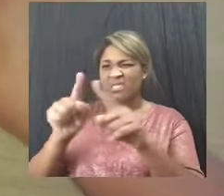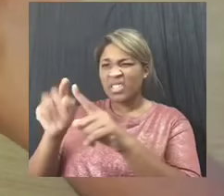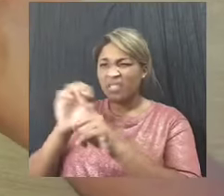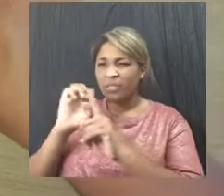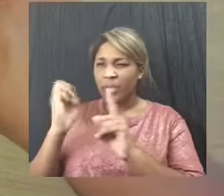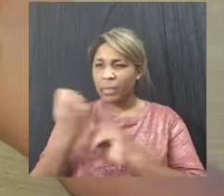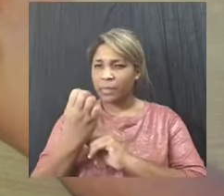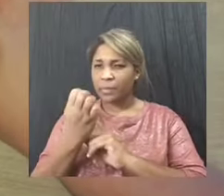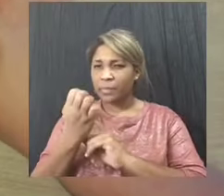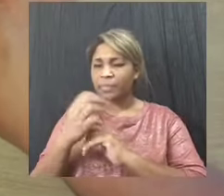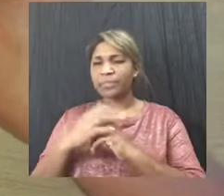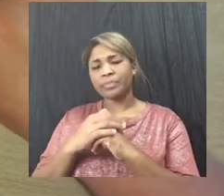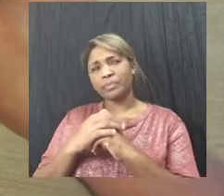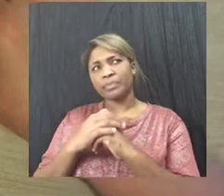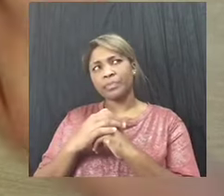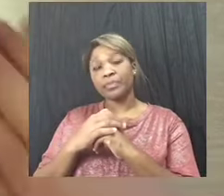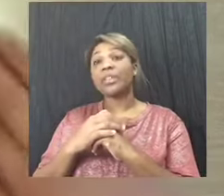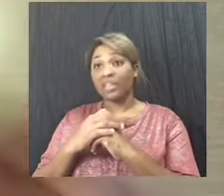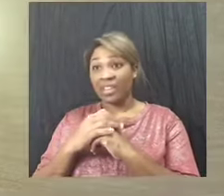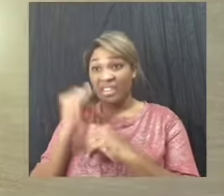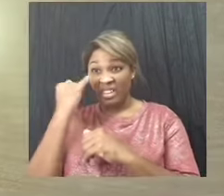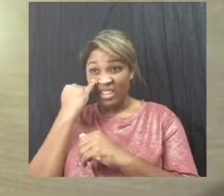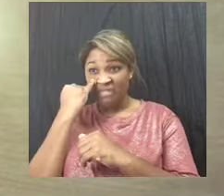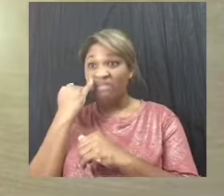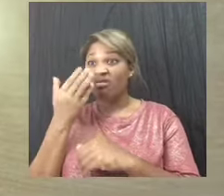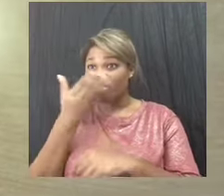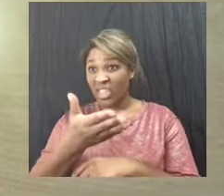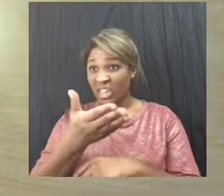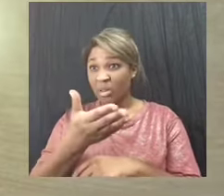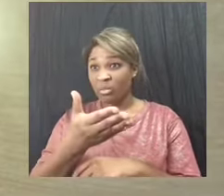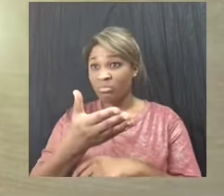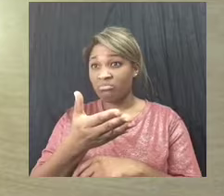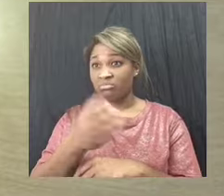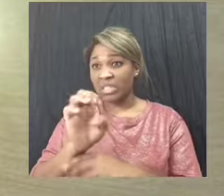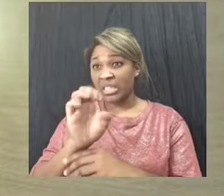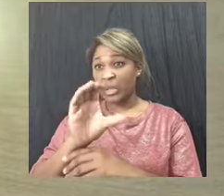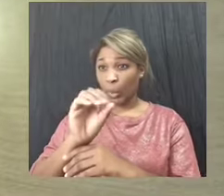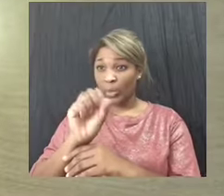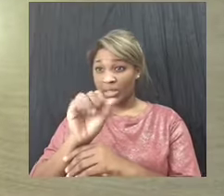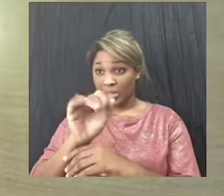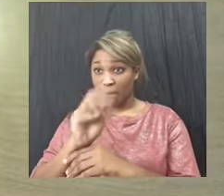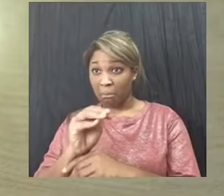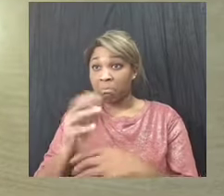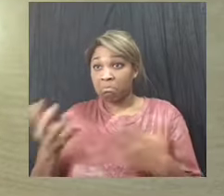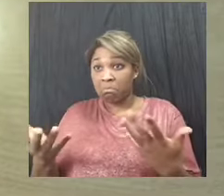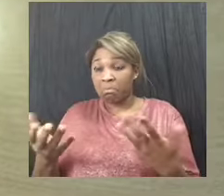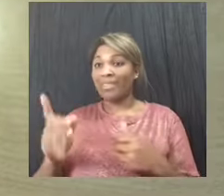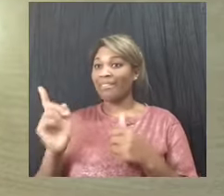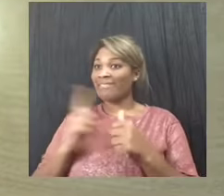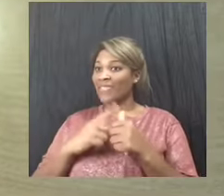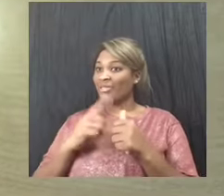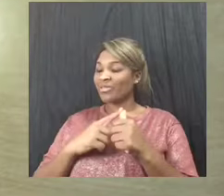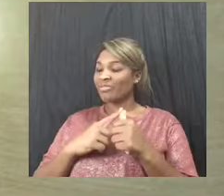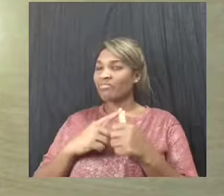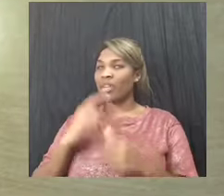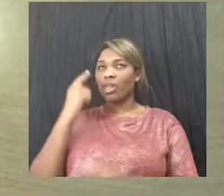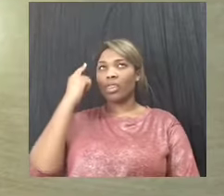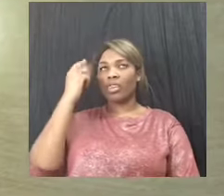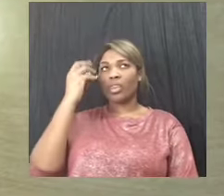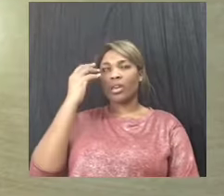whether there's an ecosystem there, okay? So first, I'm going to think about